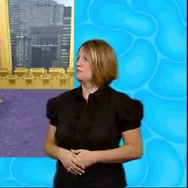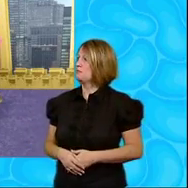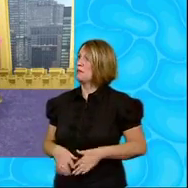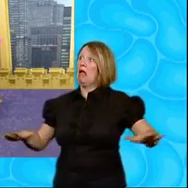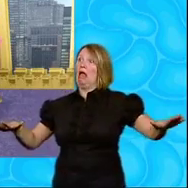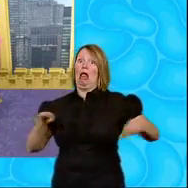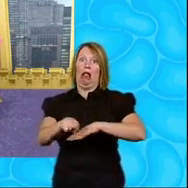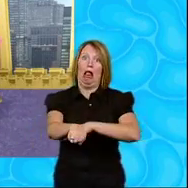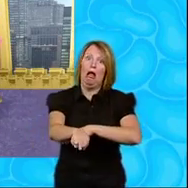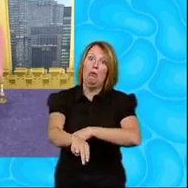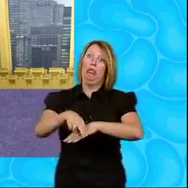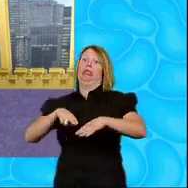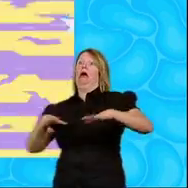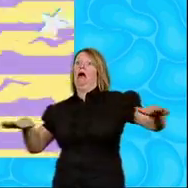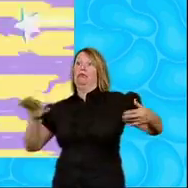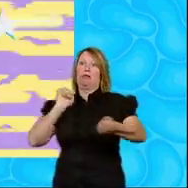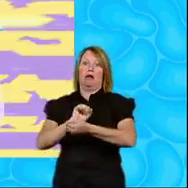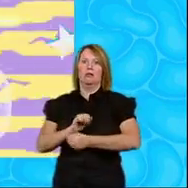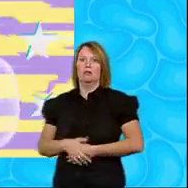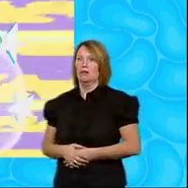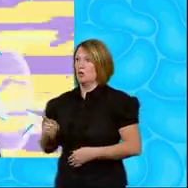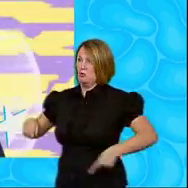Help! My bed's making me up!